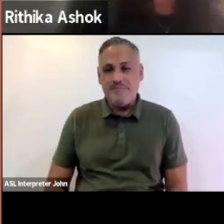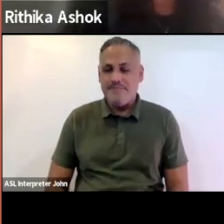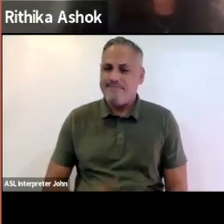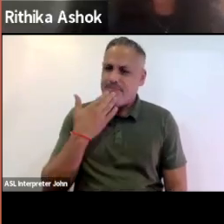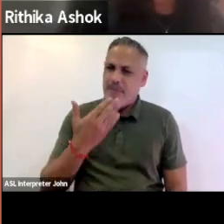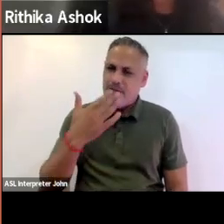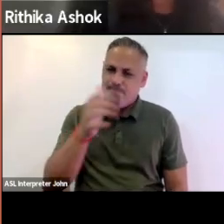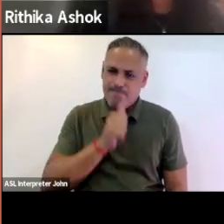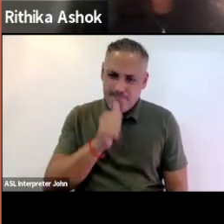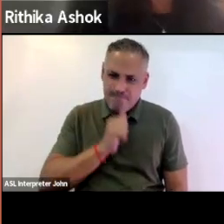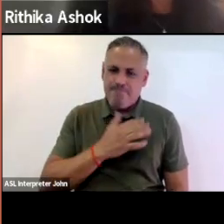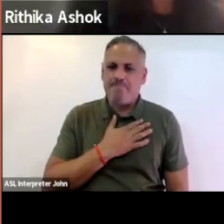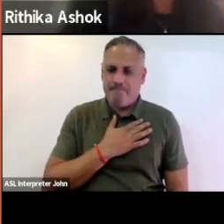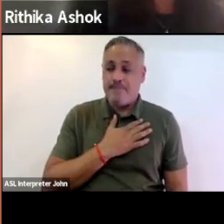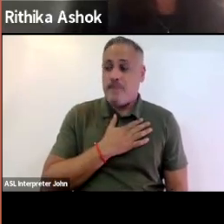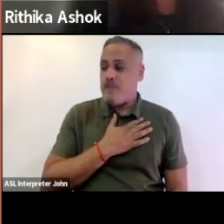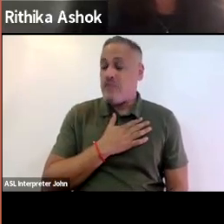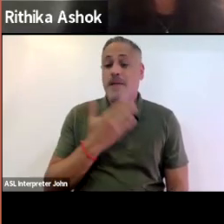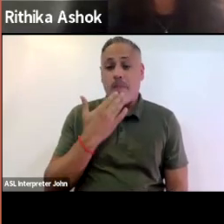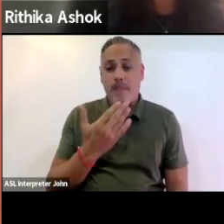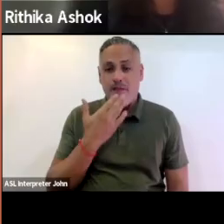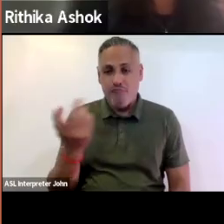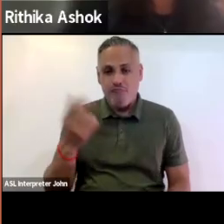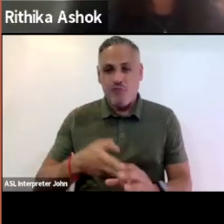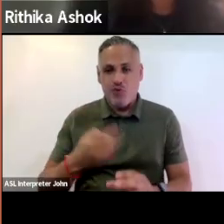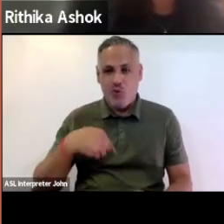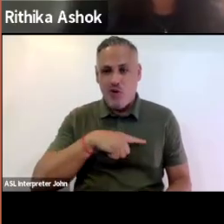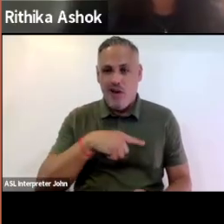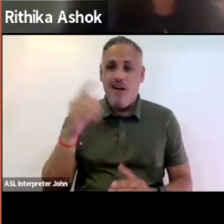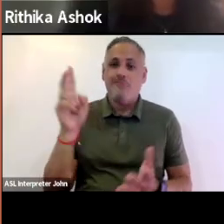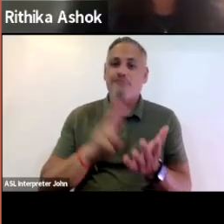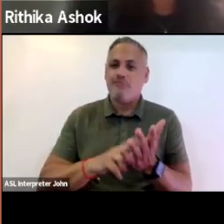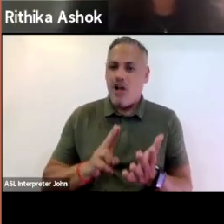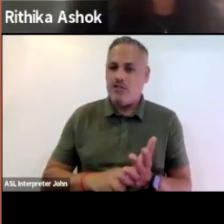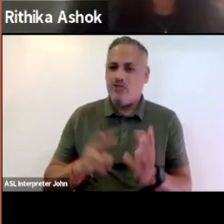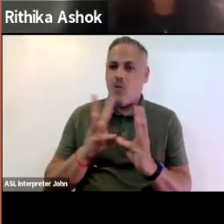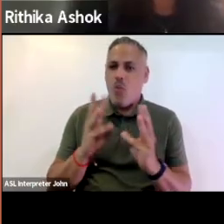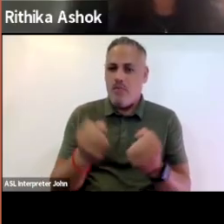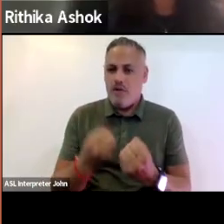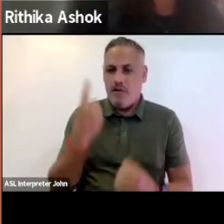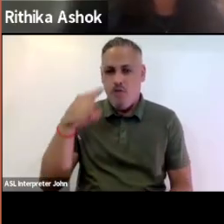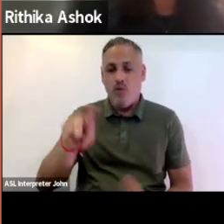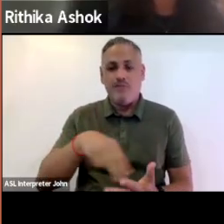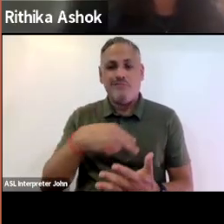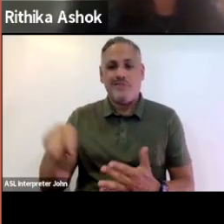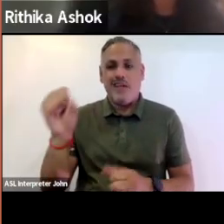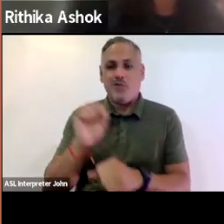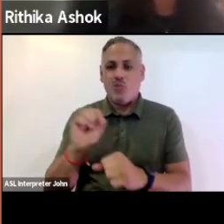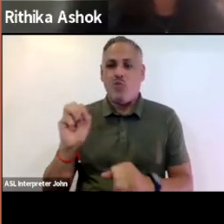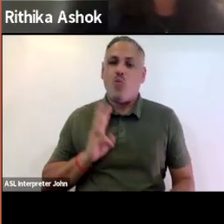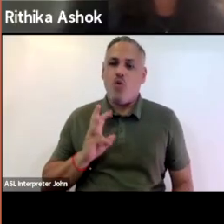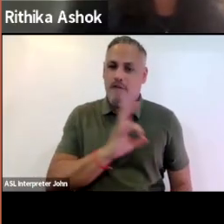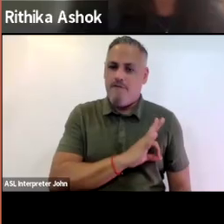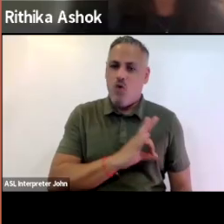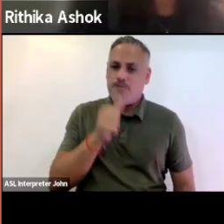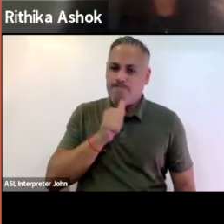Thank you for your patience. And thank you for joining our contract webinar today for the Dance Workforce Resilience